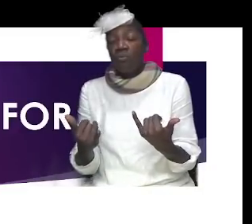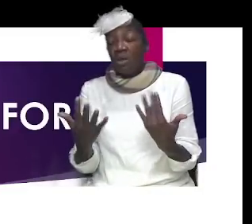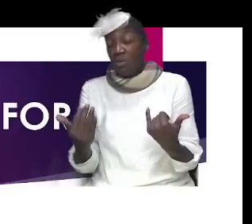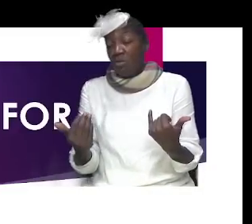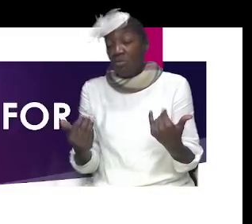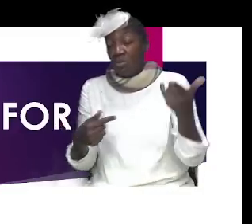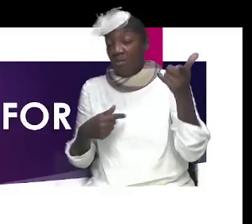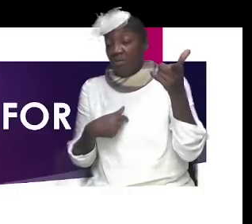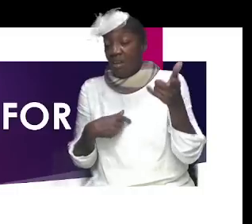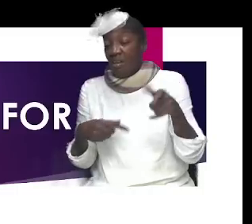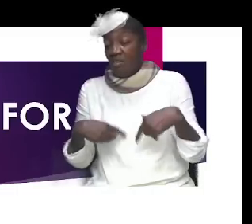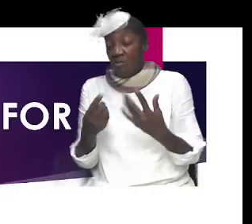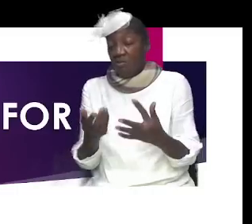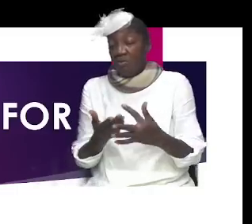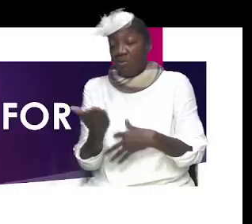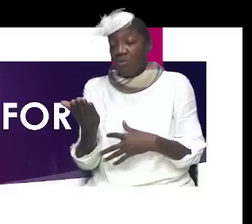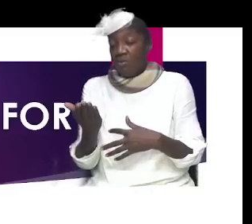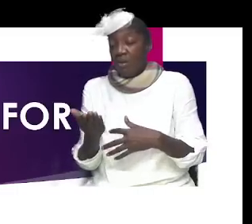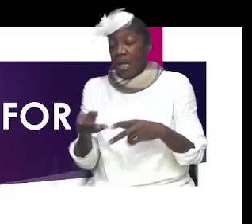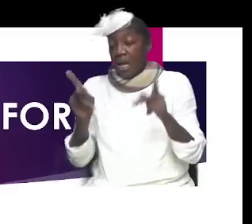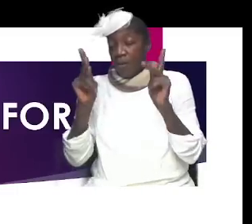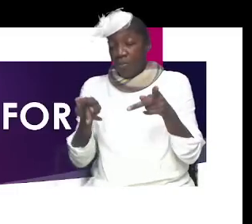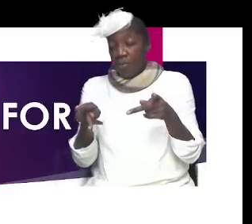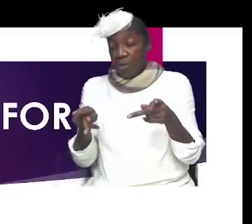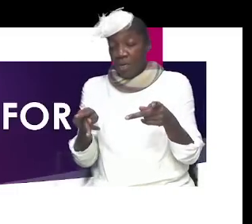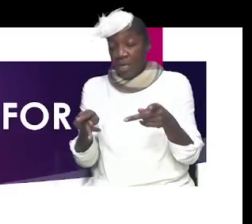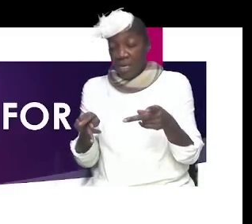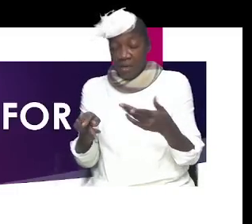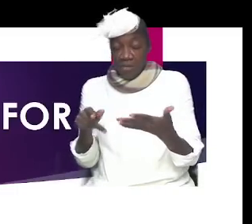through and would have put these points together,